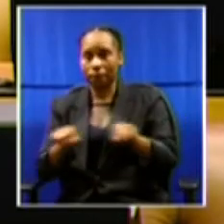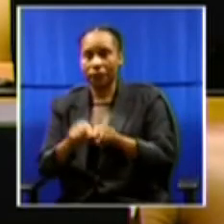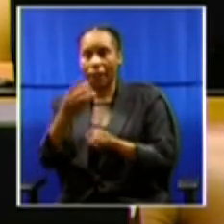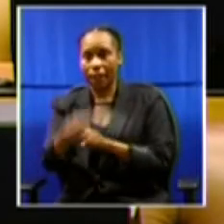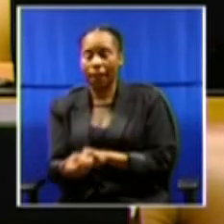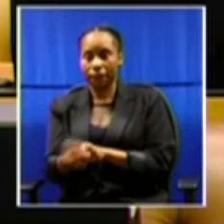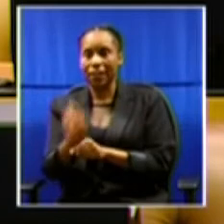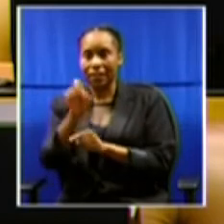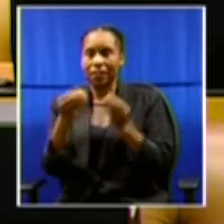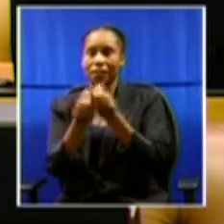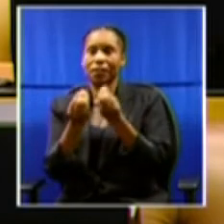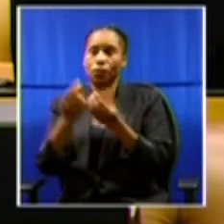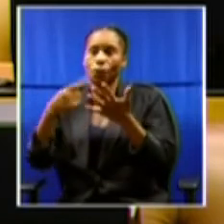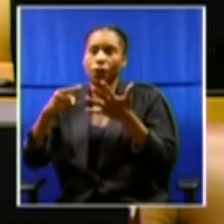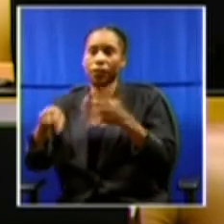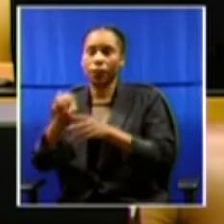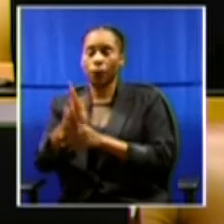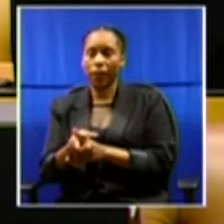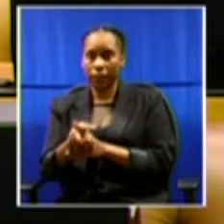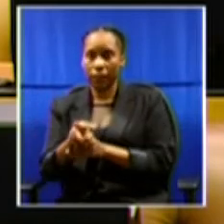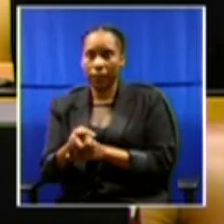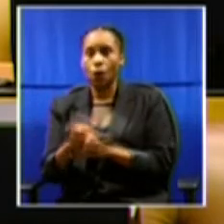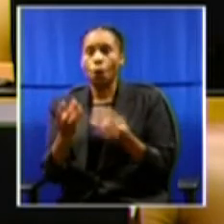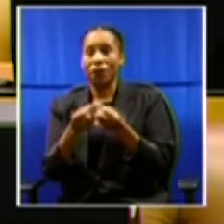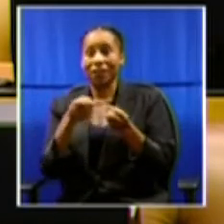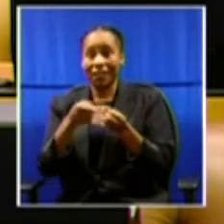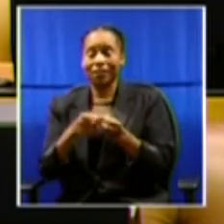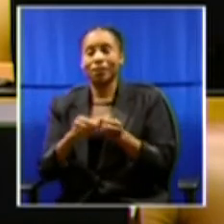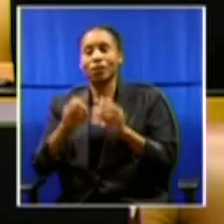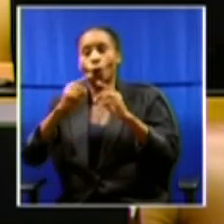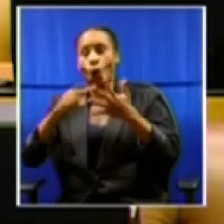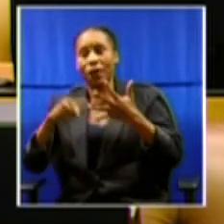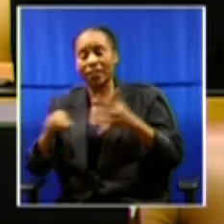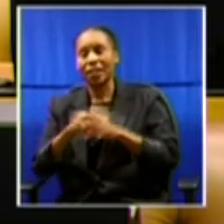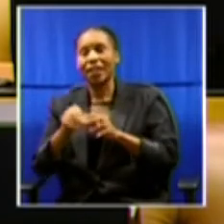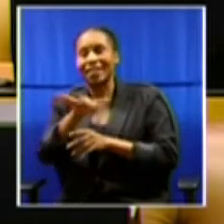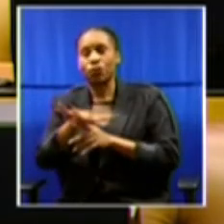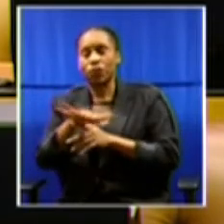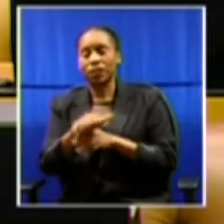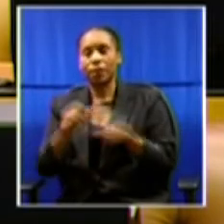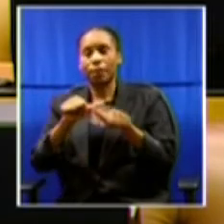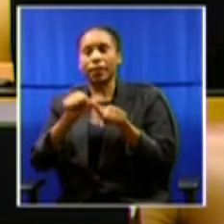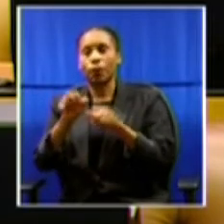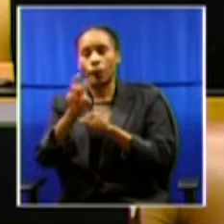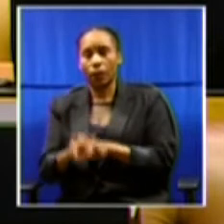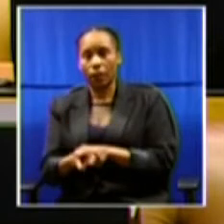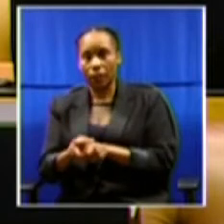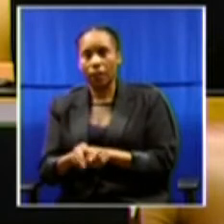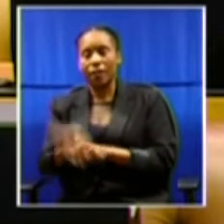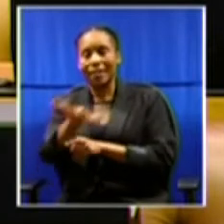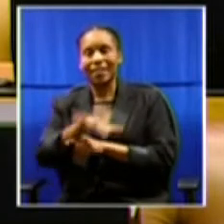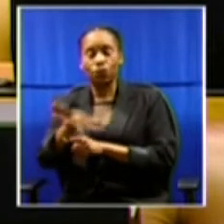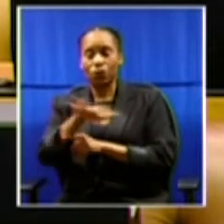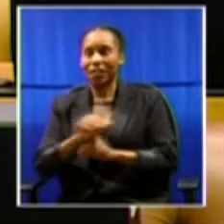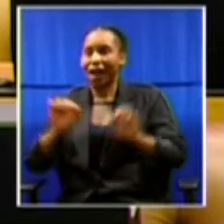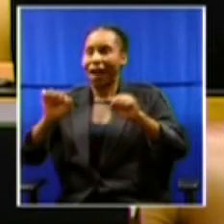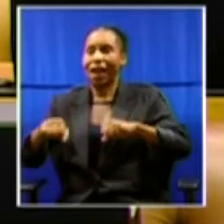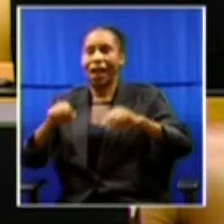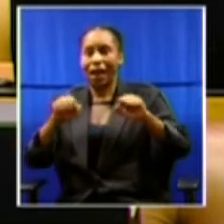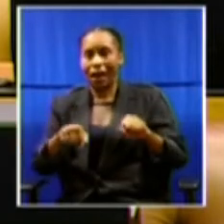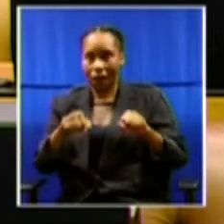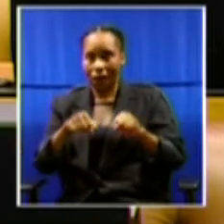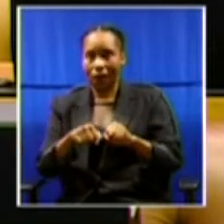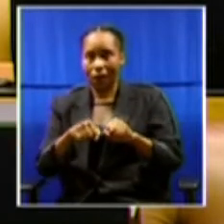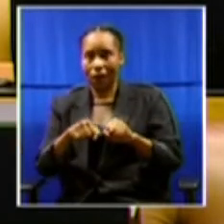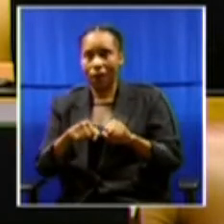We believe with that correction, the situation will be better, and the situation shall never be allowed to be